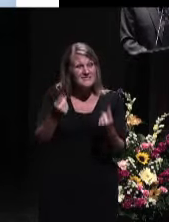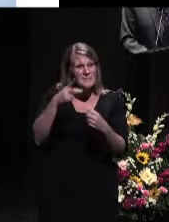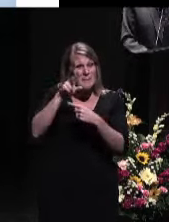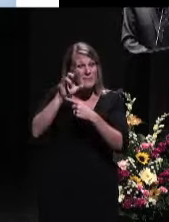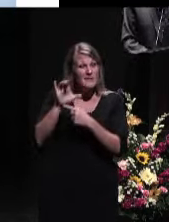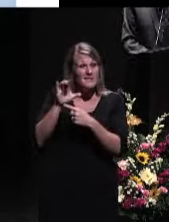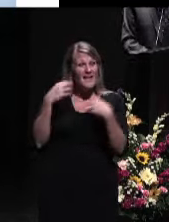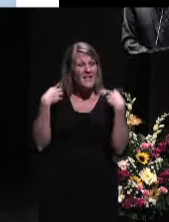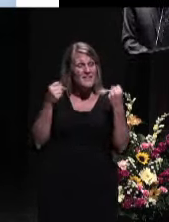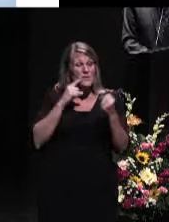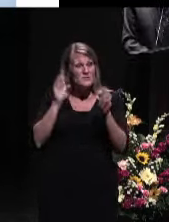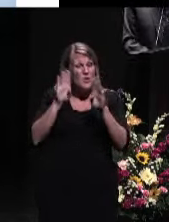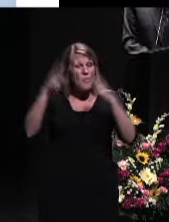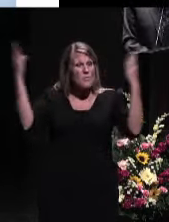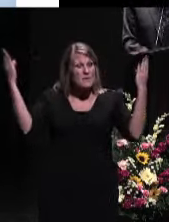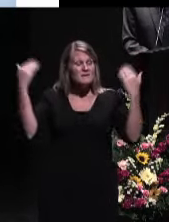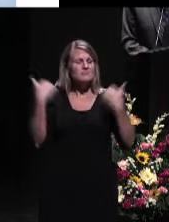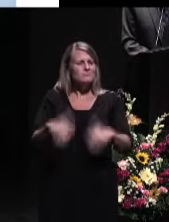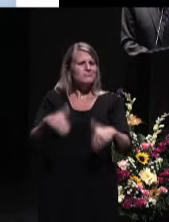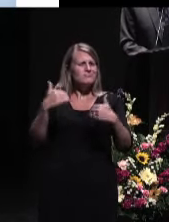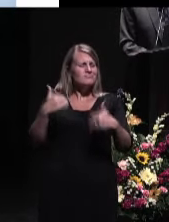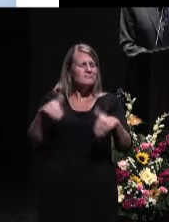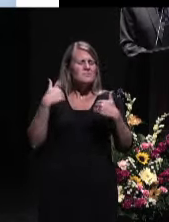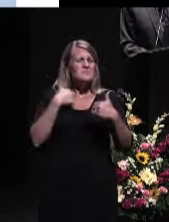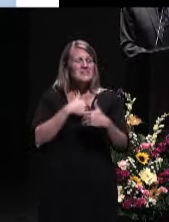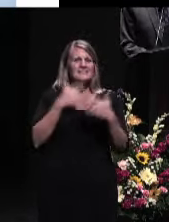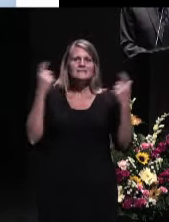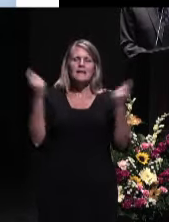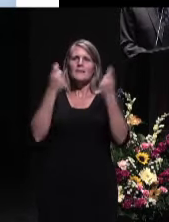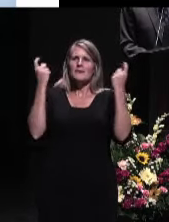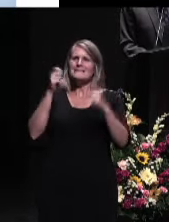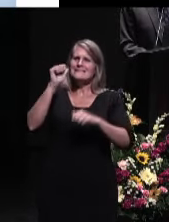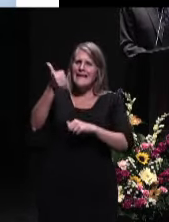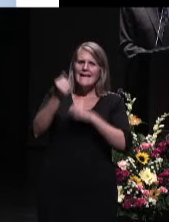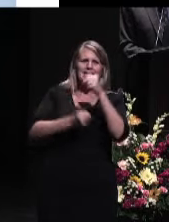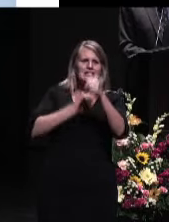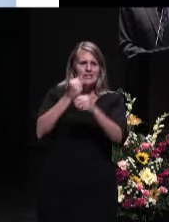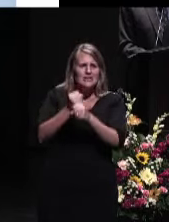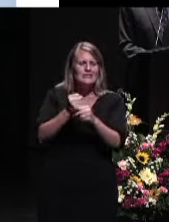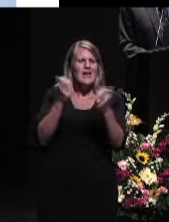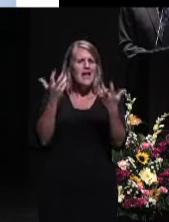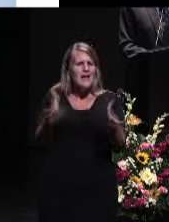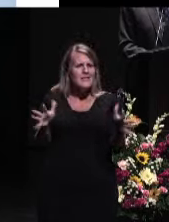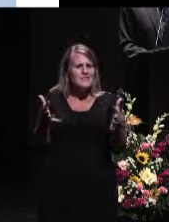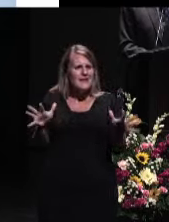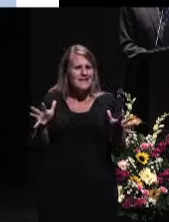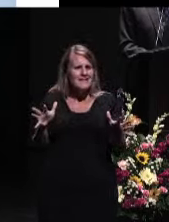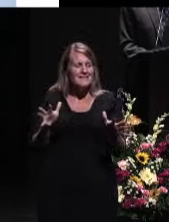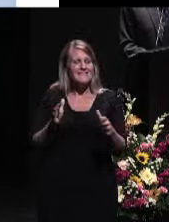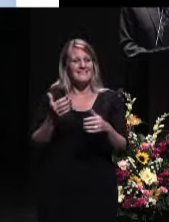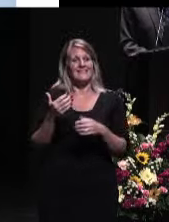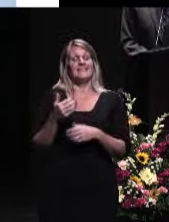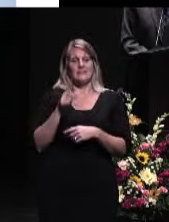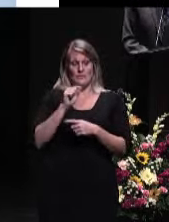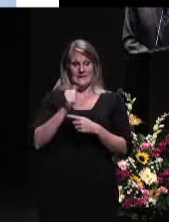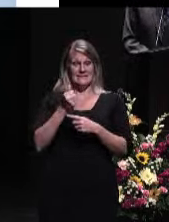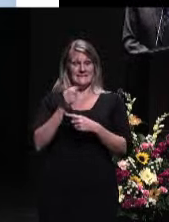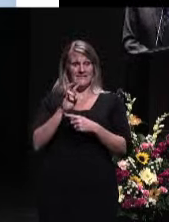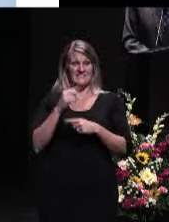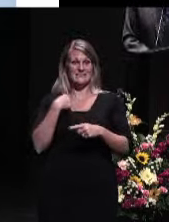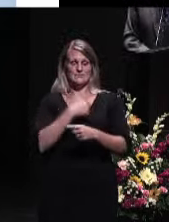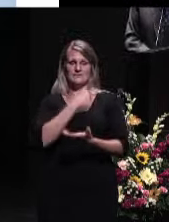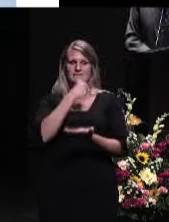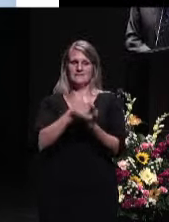was opened? It's pretty remarkable. We're celebrating the 10th year anniversary, as well as in 2017, this school receiving